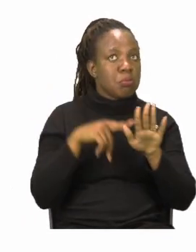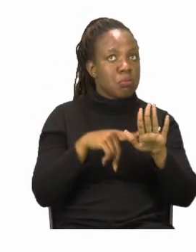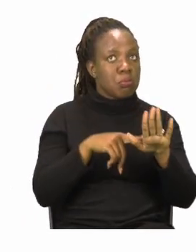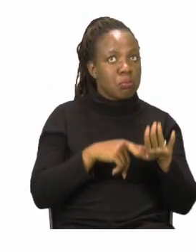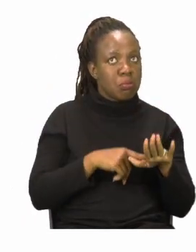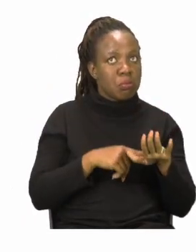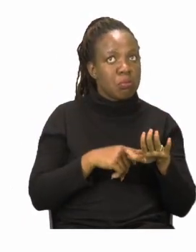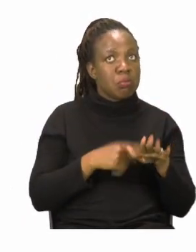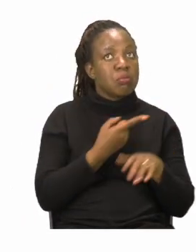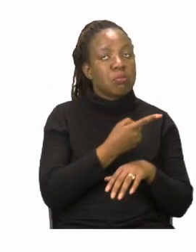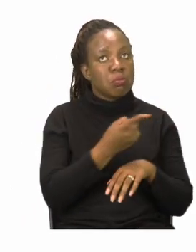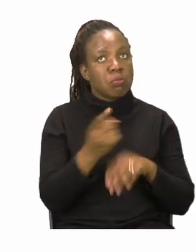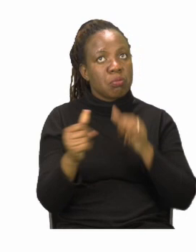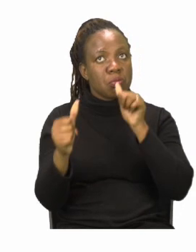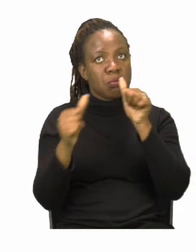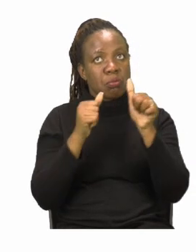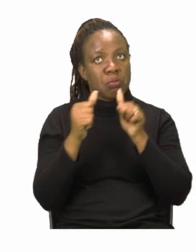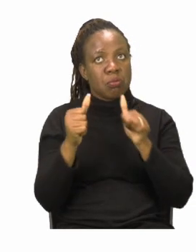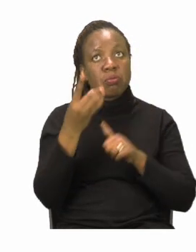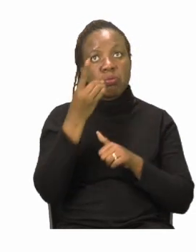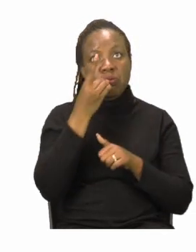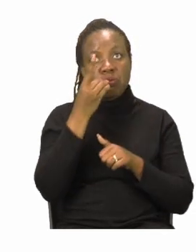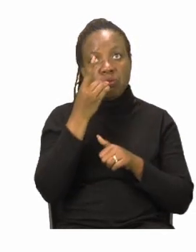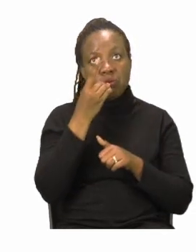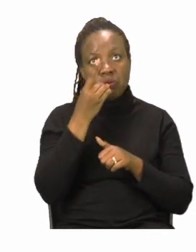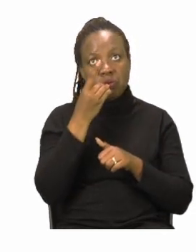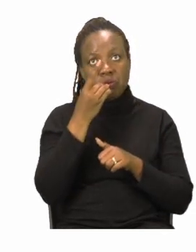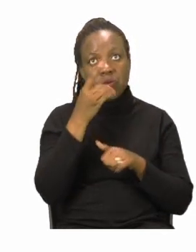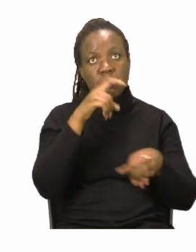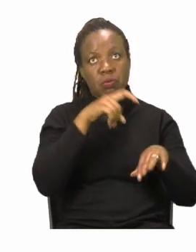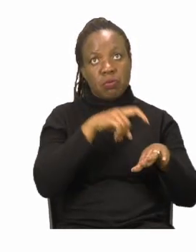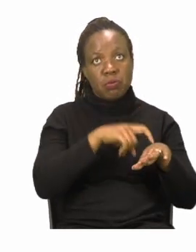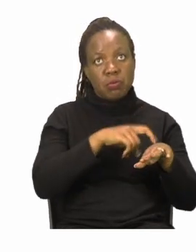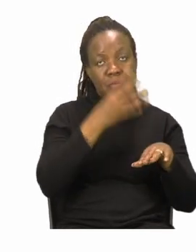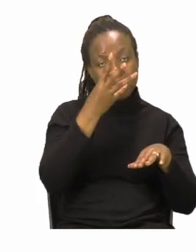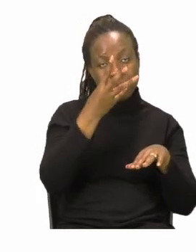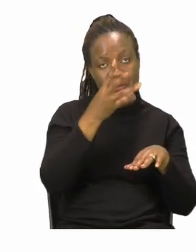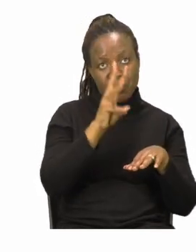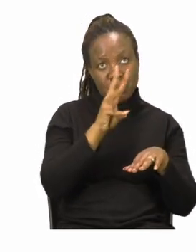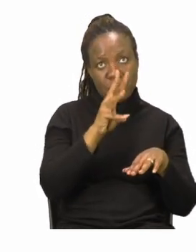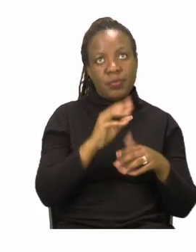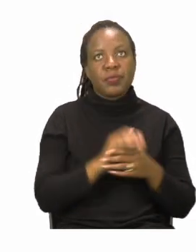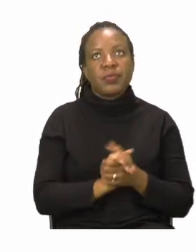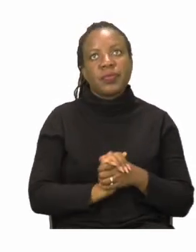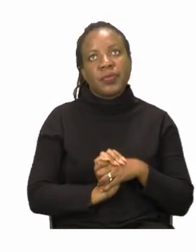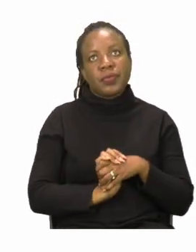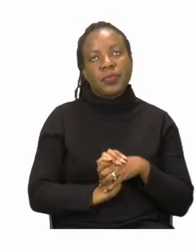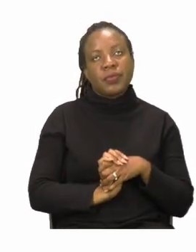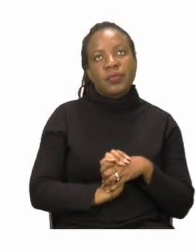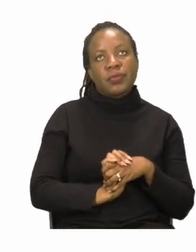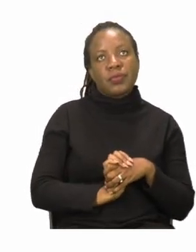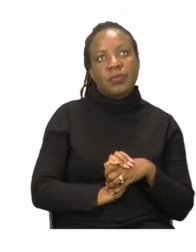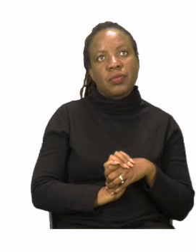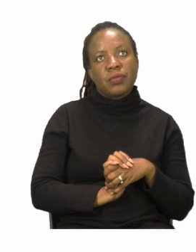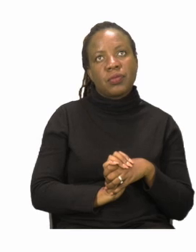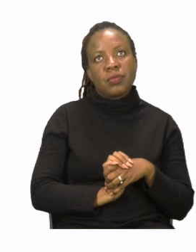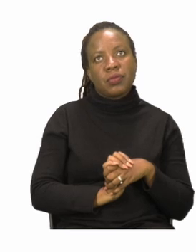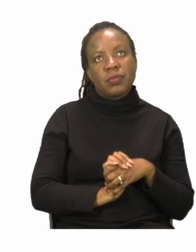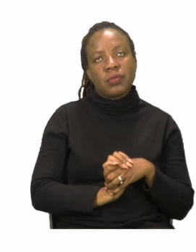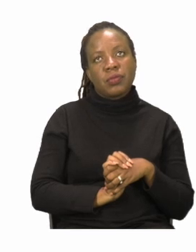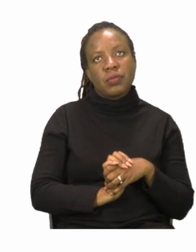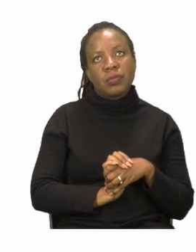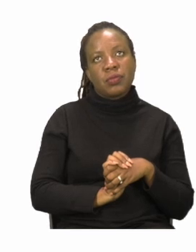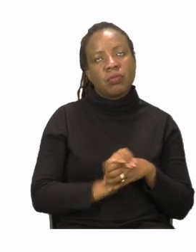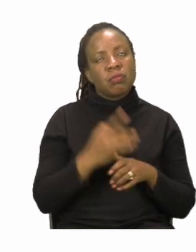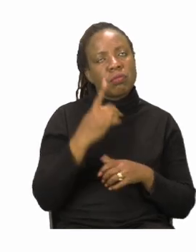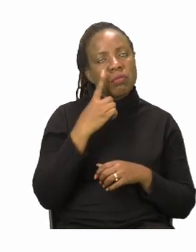yesterday they ate dinner at 6 o'clock. Okay, so now you will see you